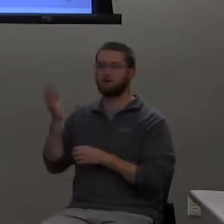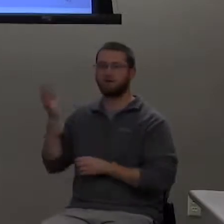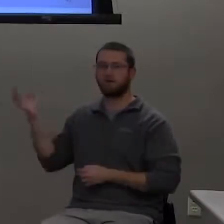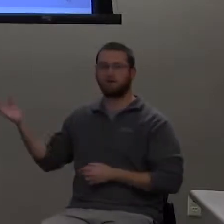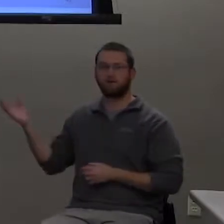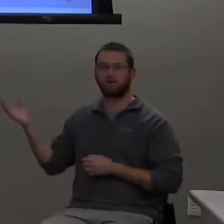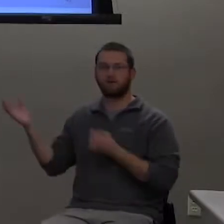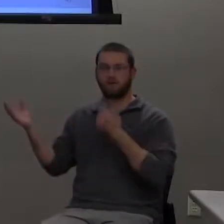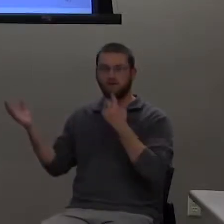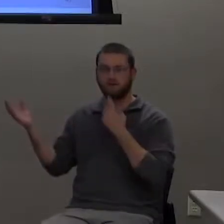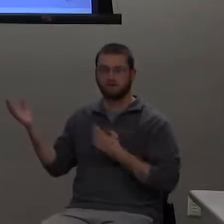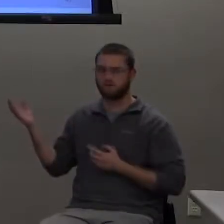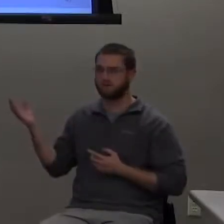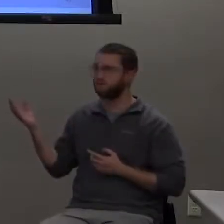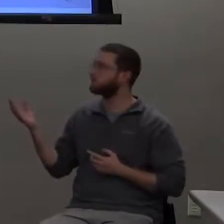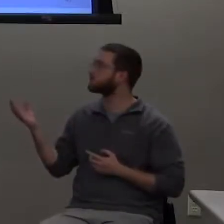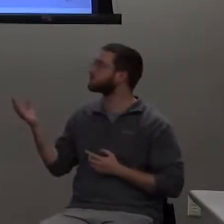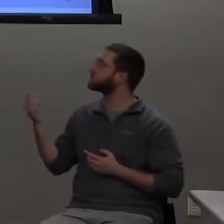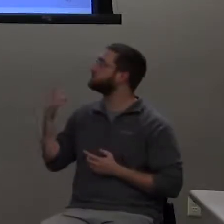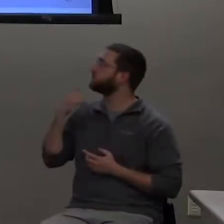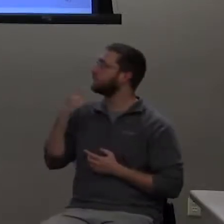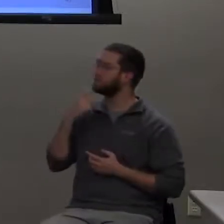that. I would say